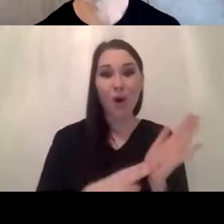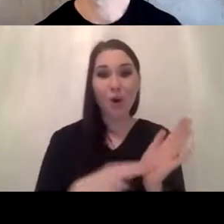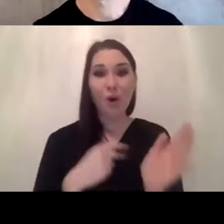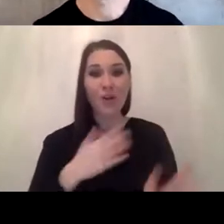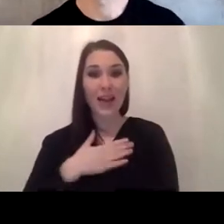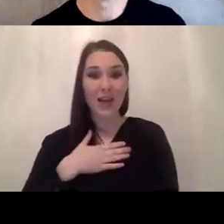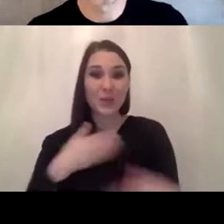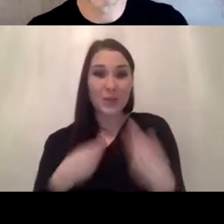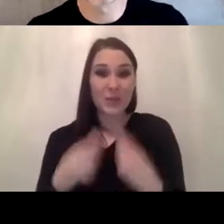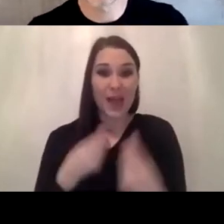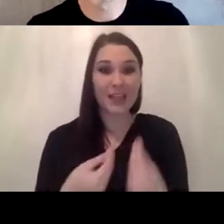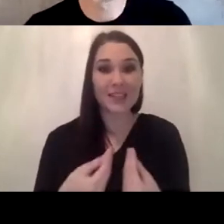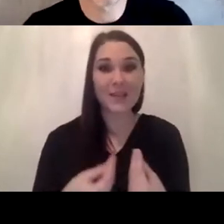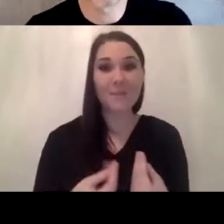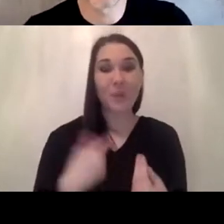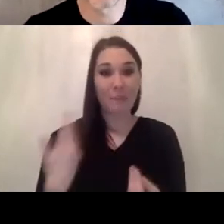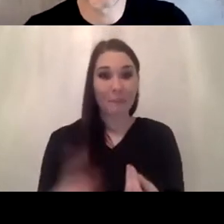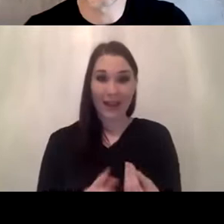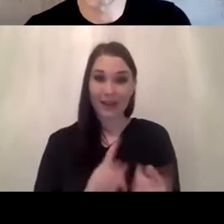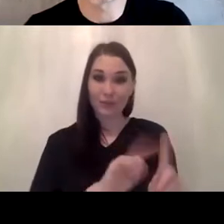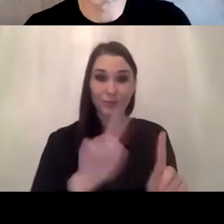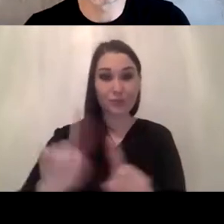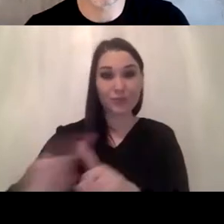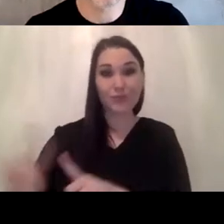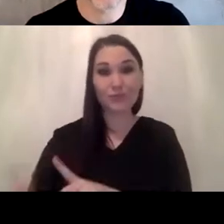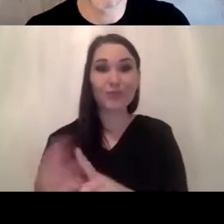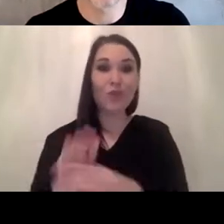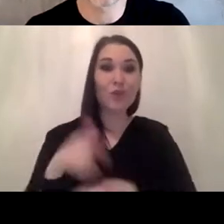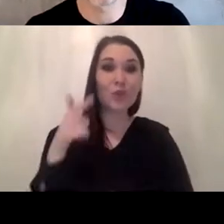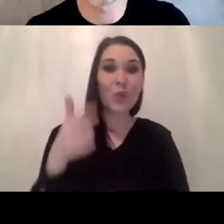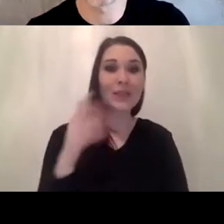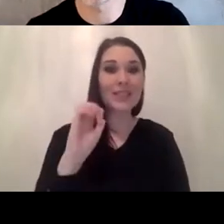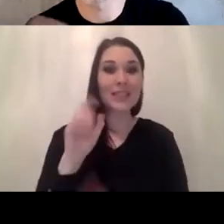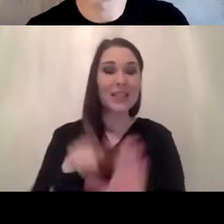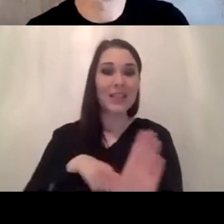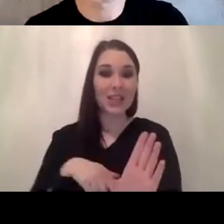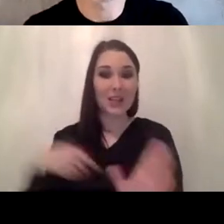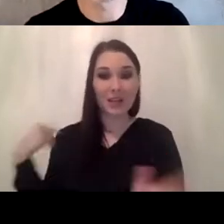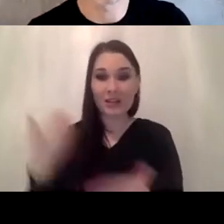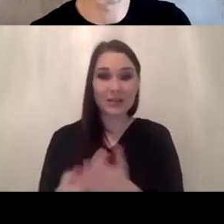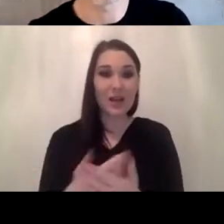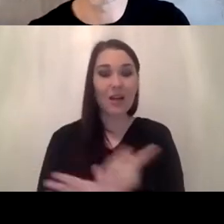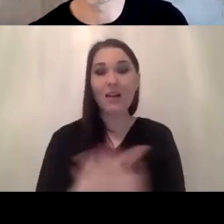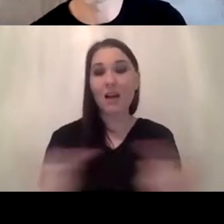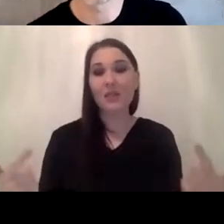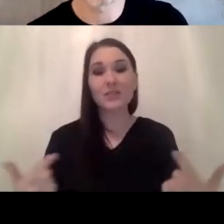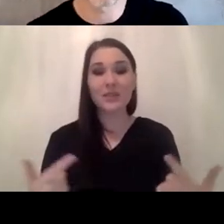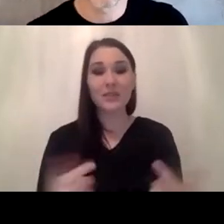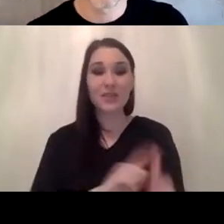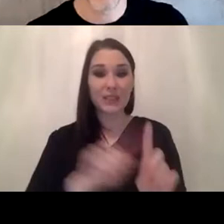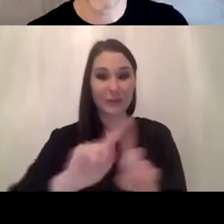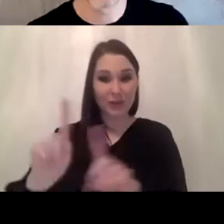explain it. I've been doing this also for a little over 20 years now, and have been on lots of different sides from B2B and